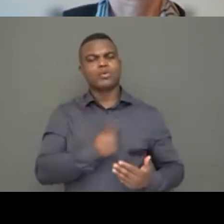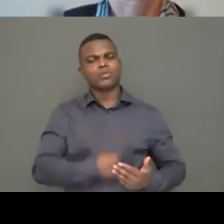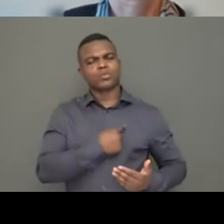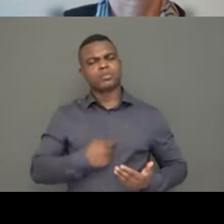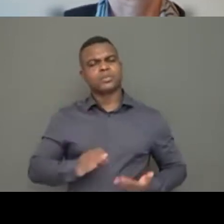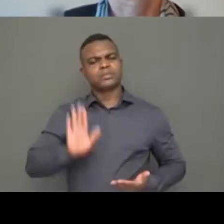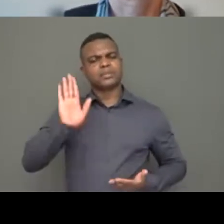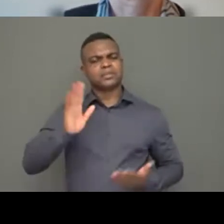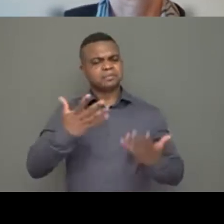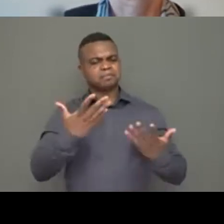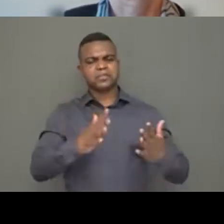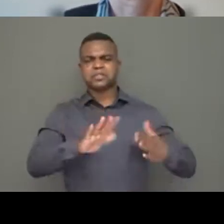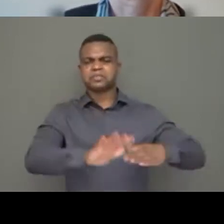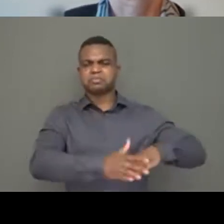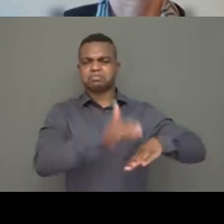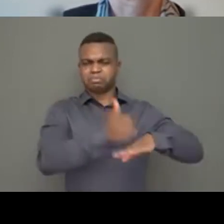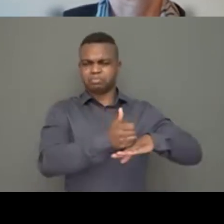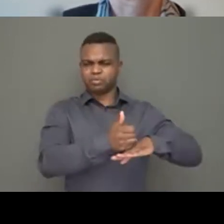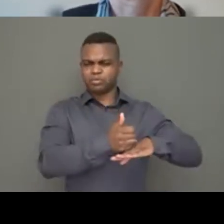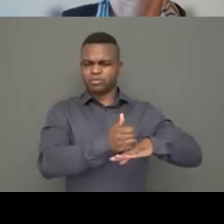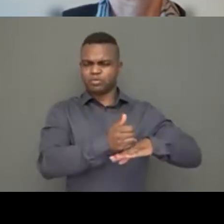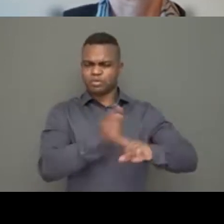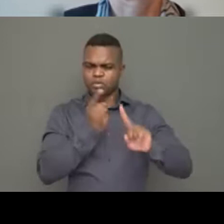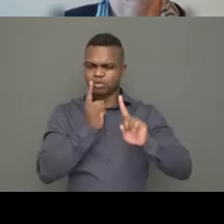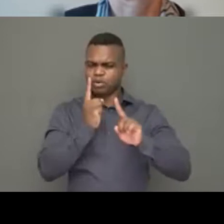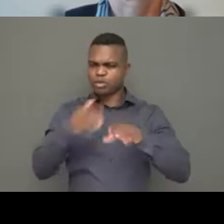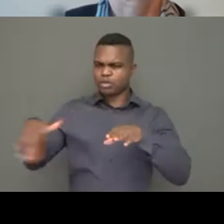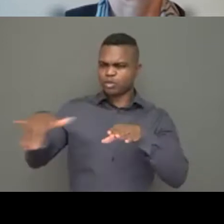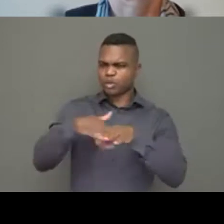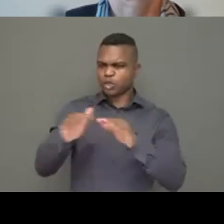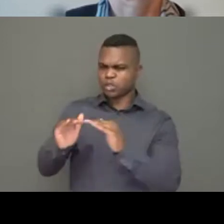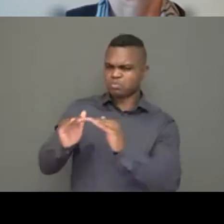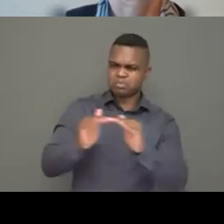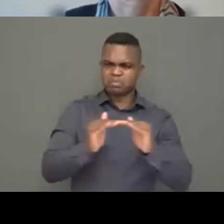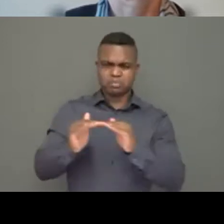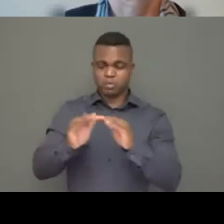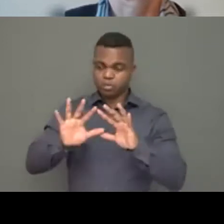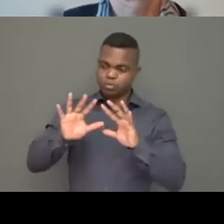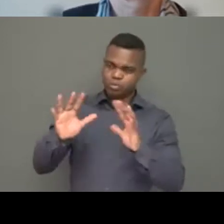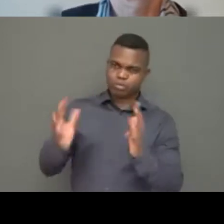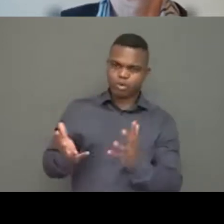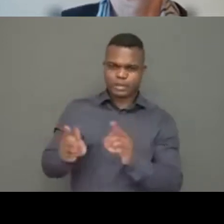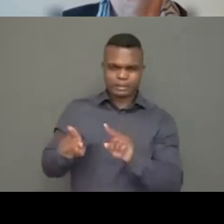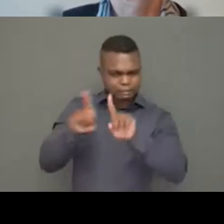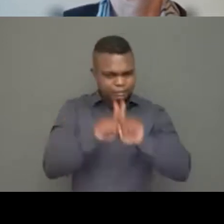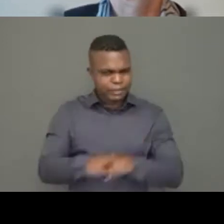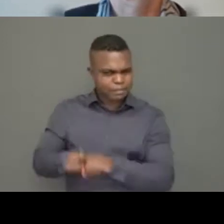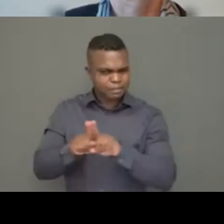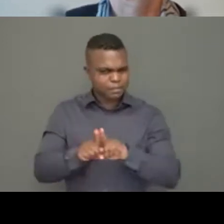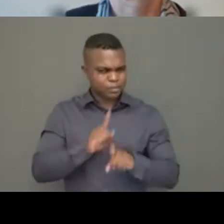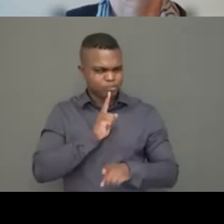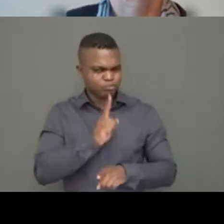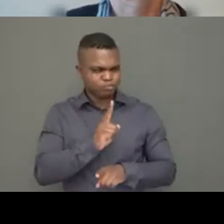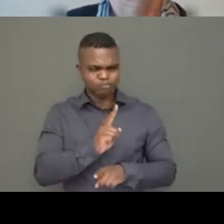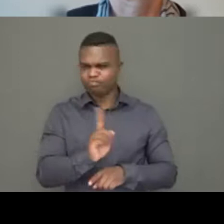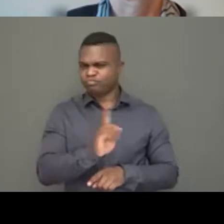across the globe. That there can be, but I think of one example. I met an individual in Uganda many years ago. It was quite a formative